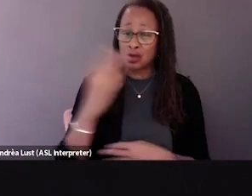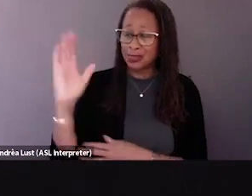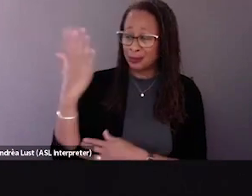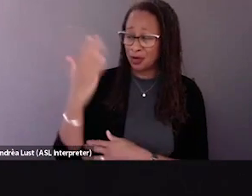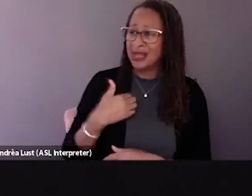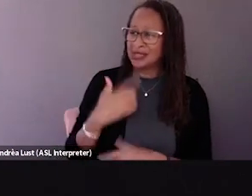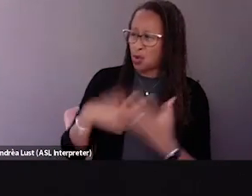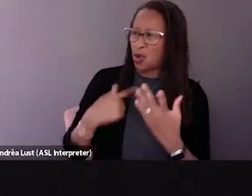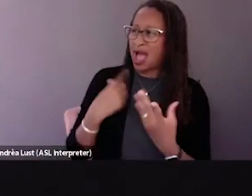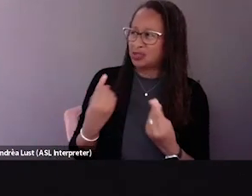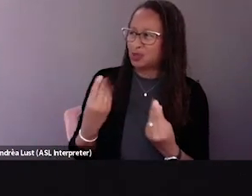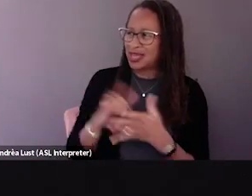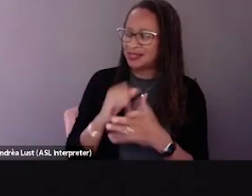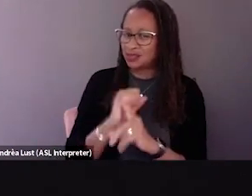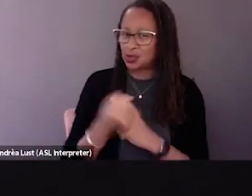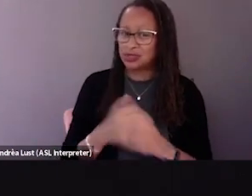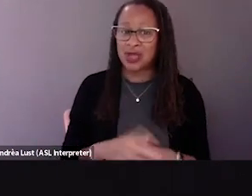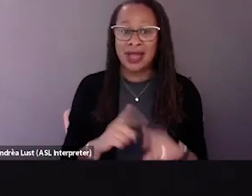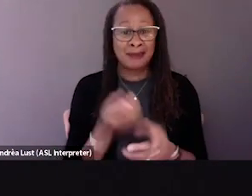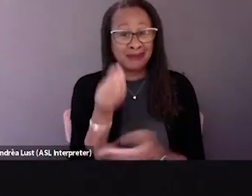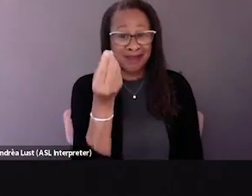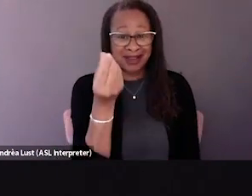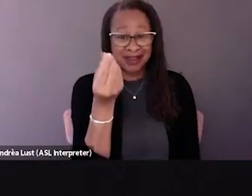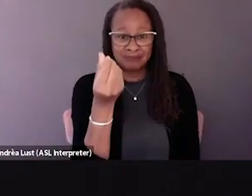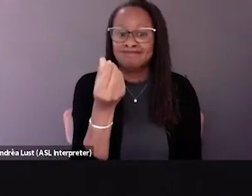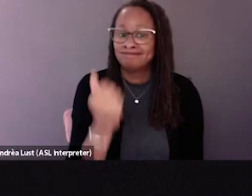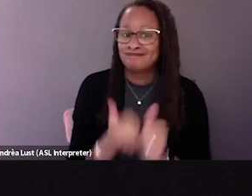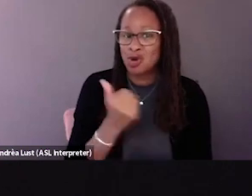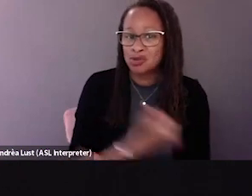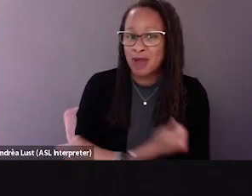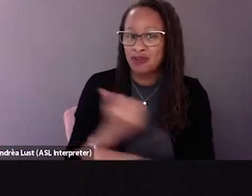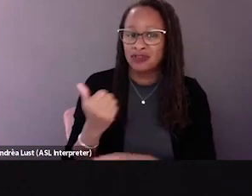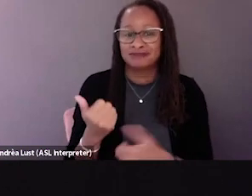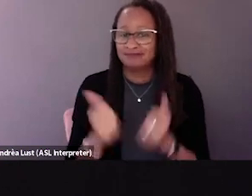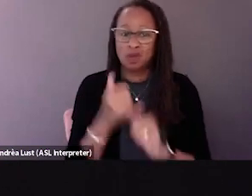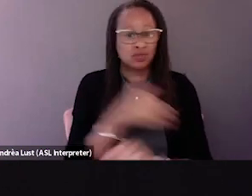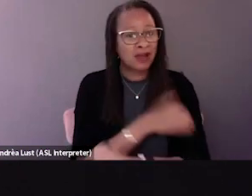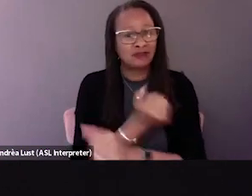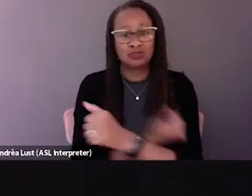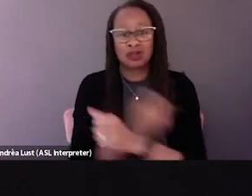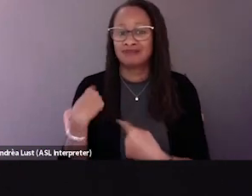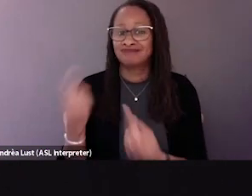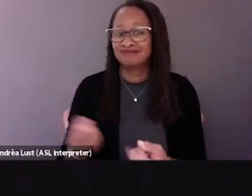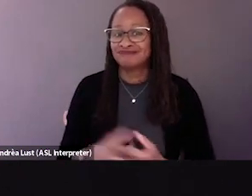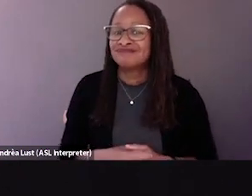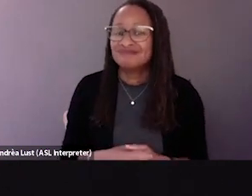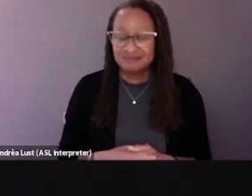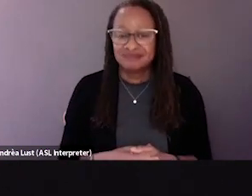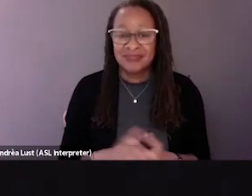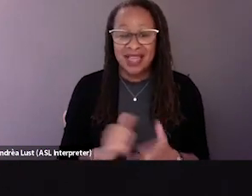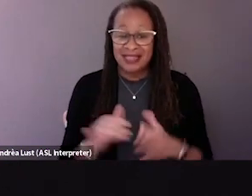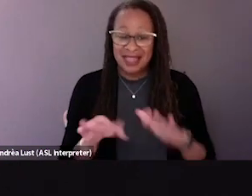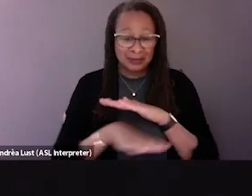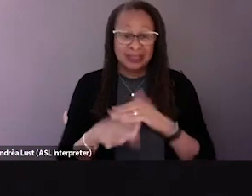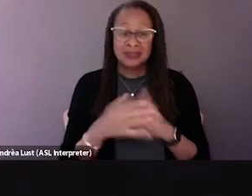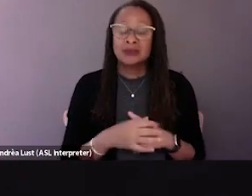in situations like this. But money is the most powerful drug of them all. And so I think, that's fundamentally, I